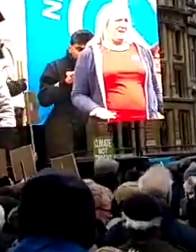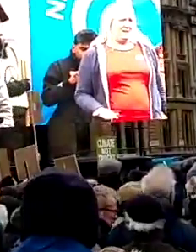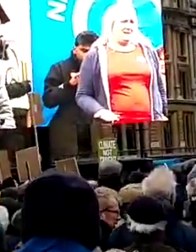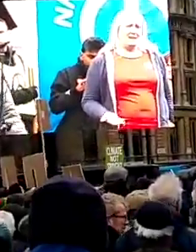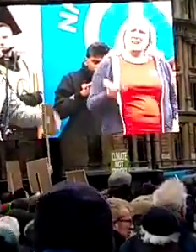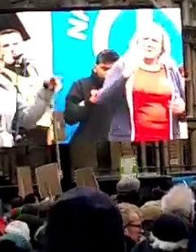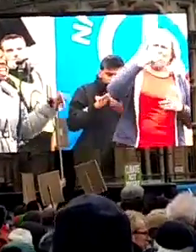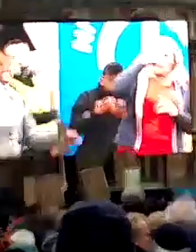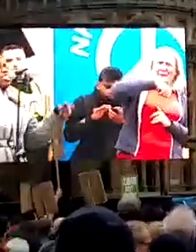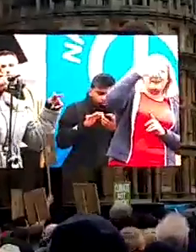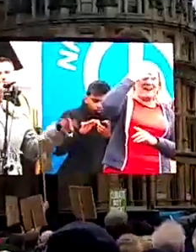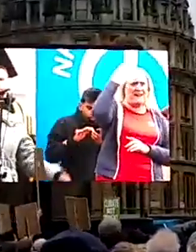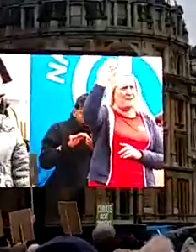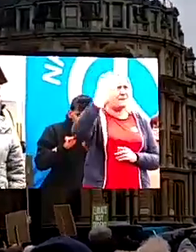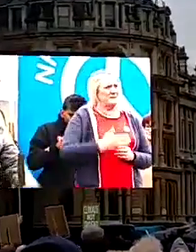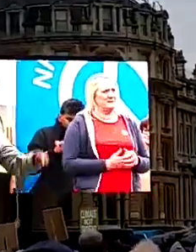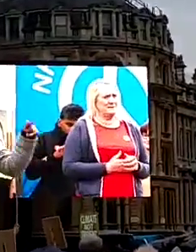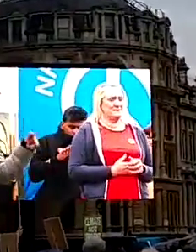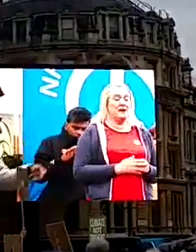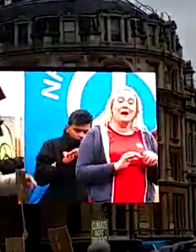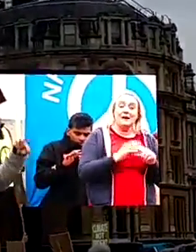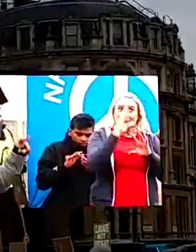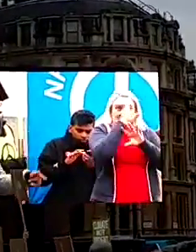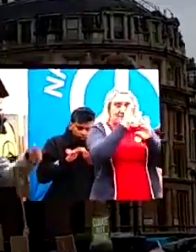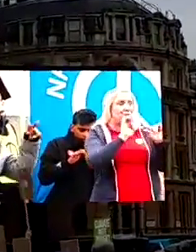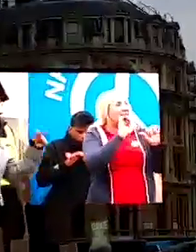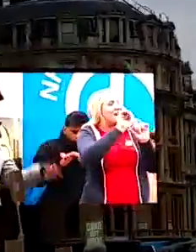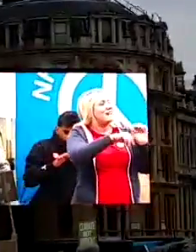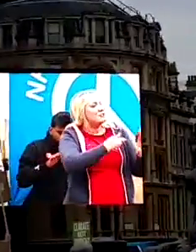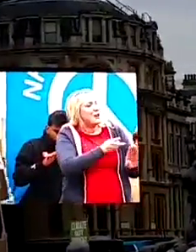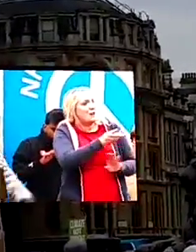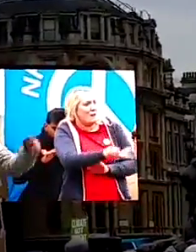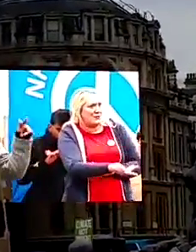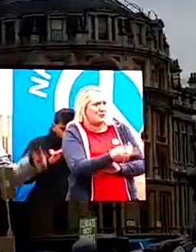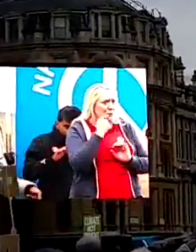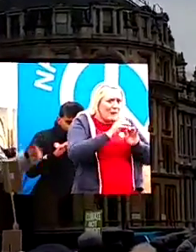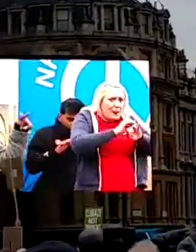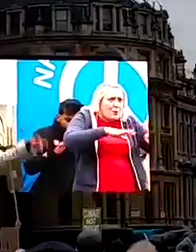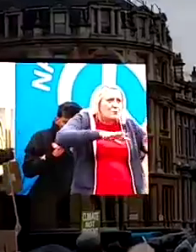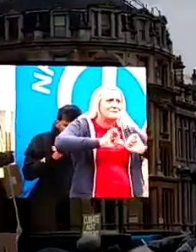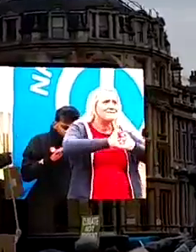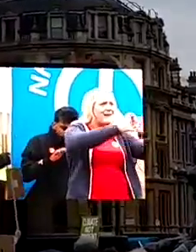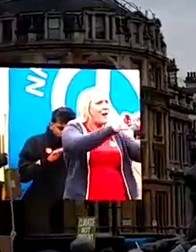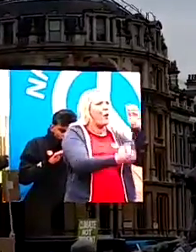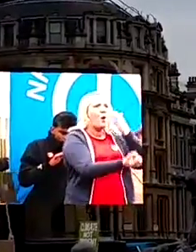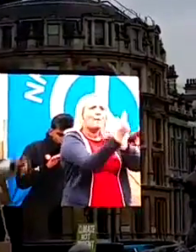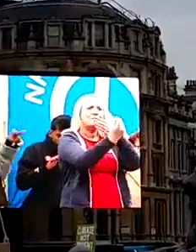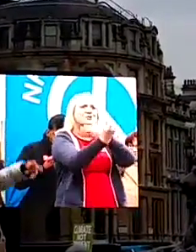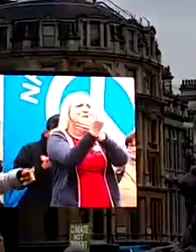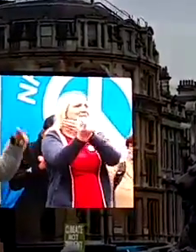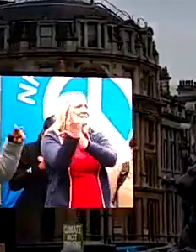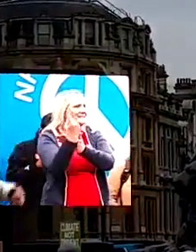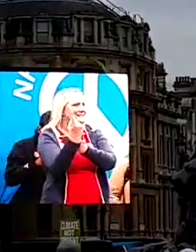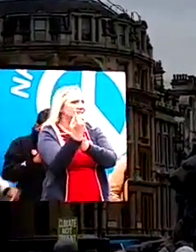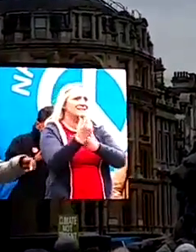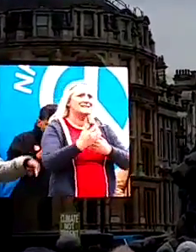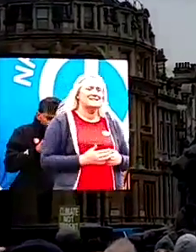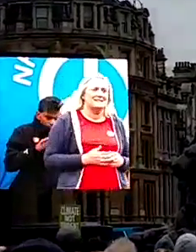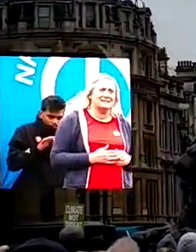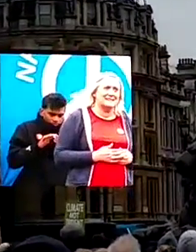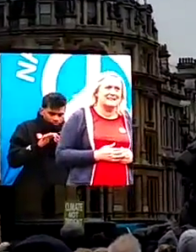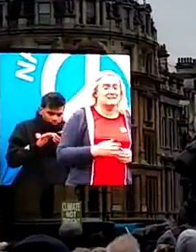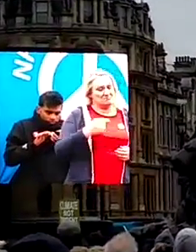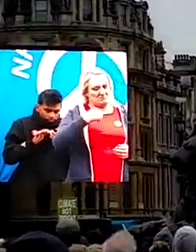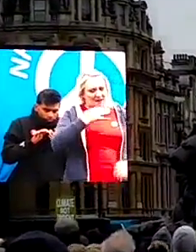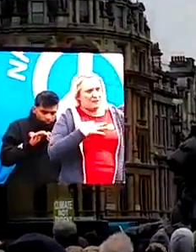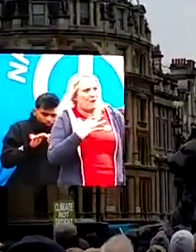Tory government. The next generation will lose massive opportunities to reach their full potential. These are the people